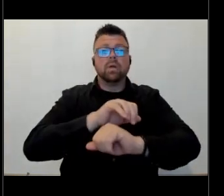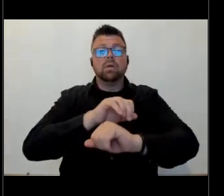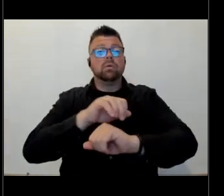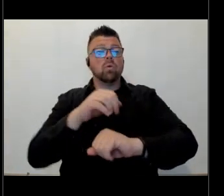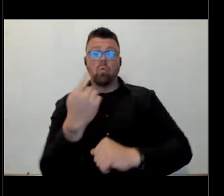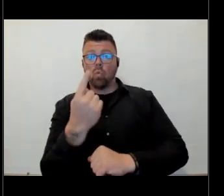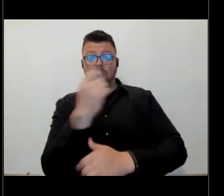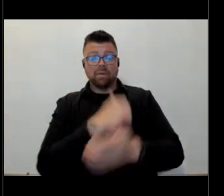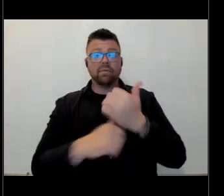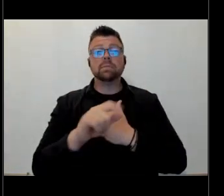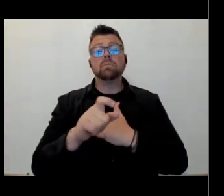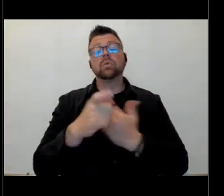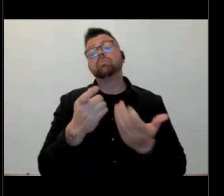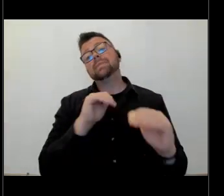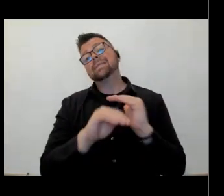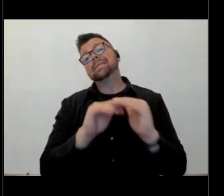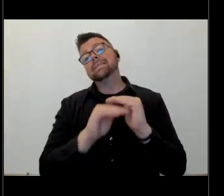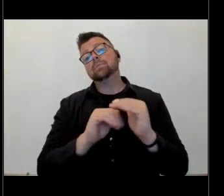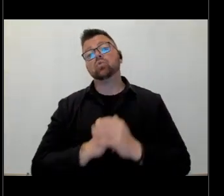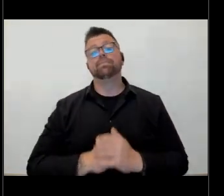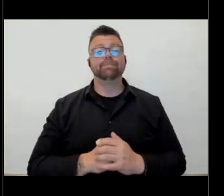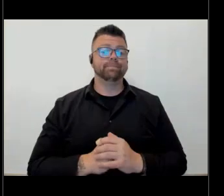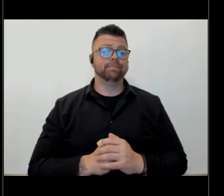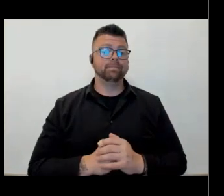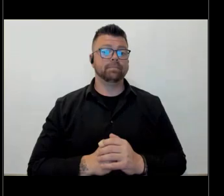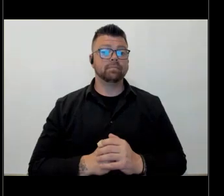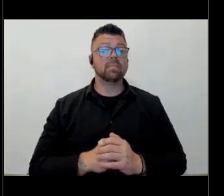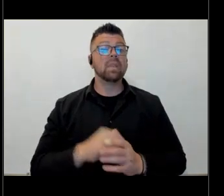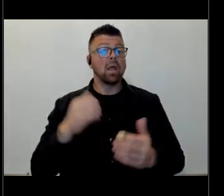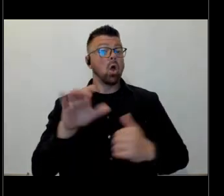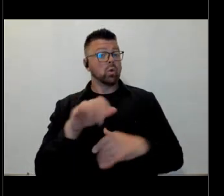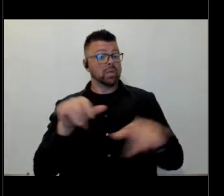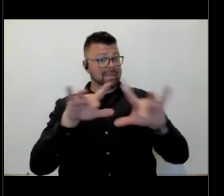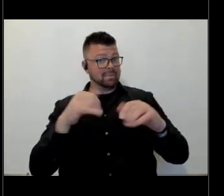be accessible, have knee space,